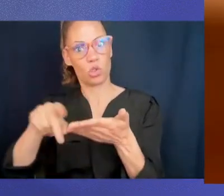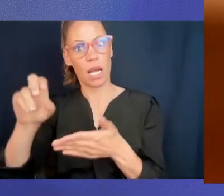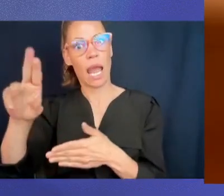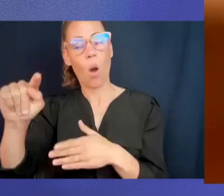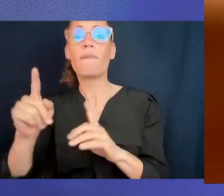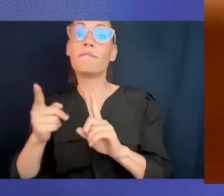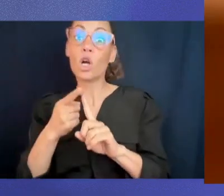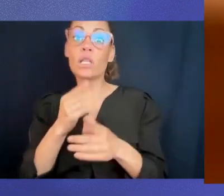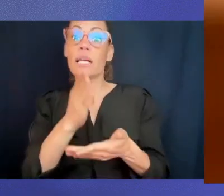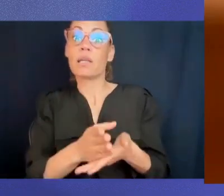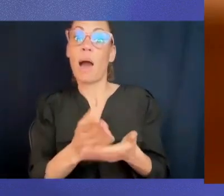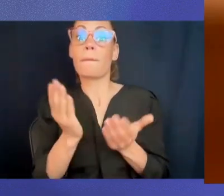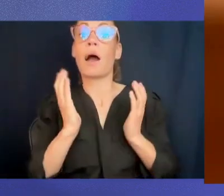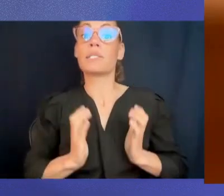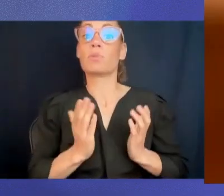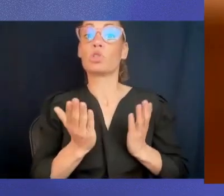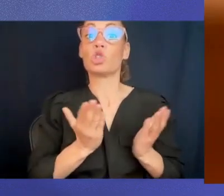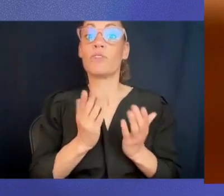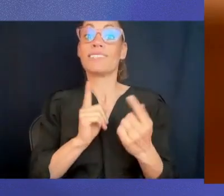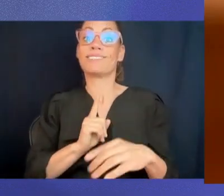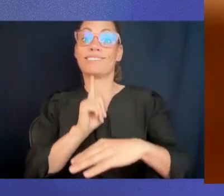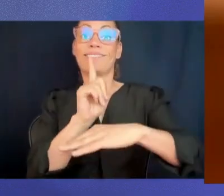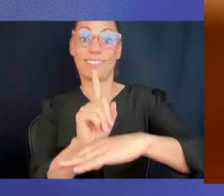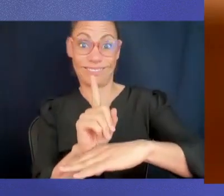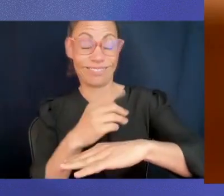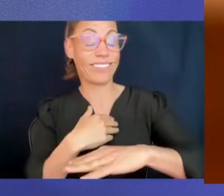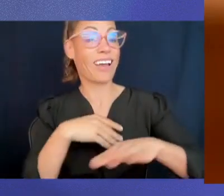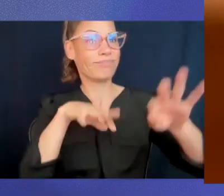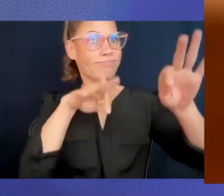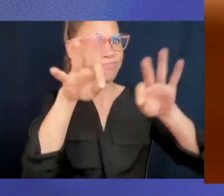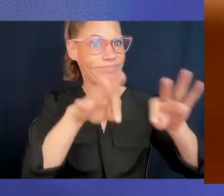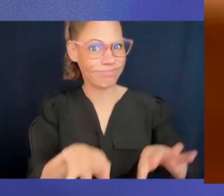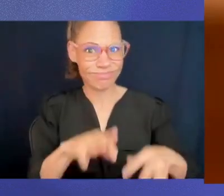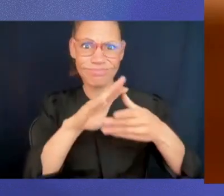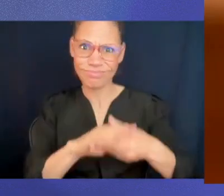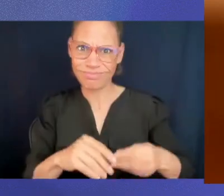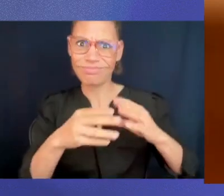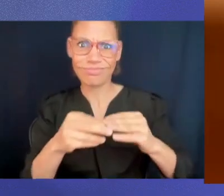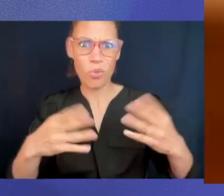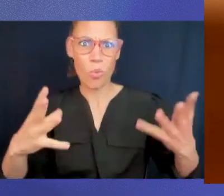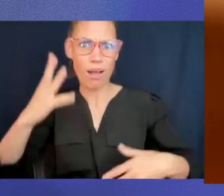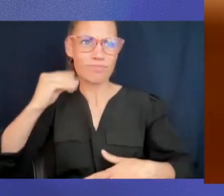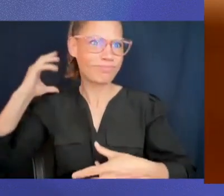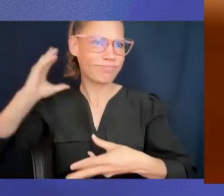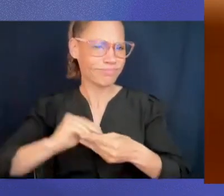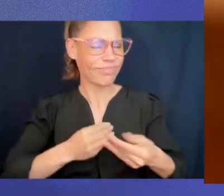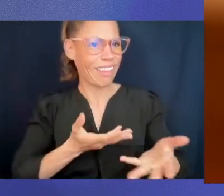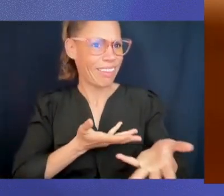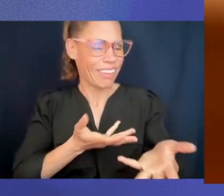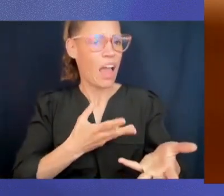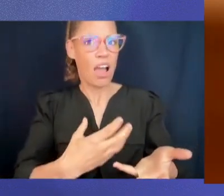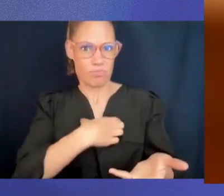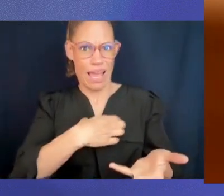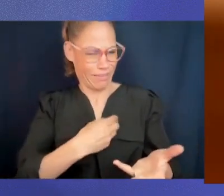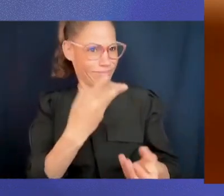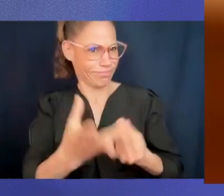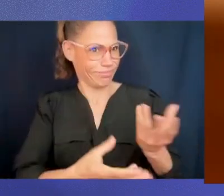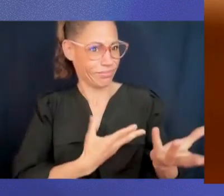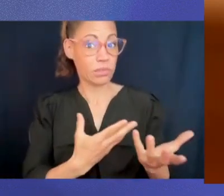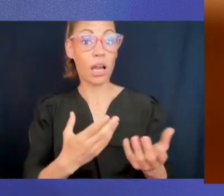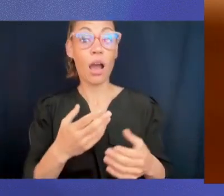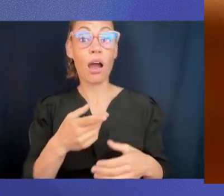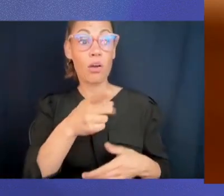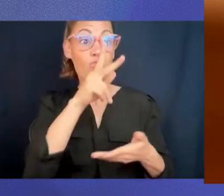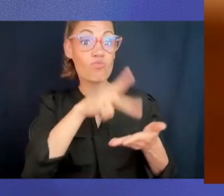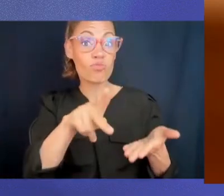service desk. And I recounted my saga and I complained. And the clerk just looked at me and she said, do you have